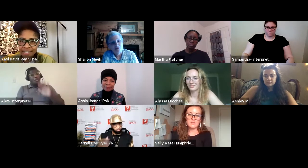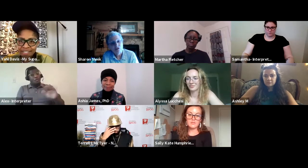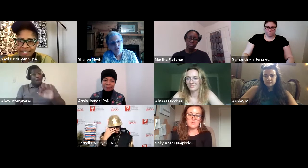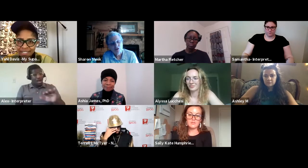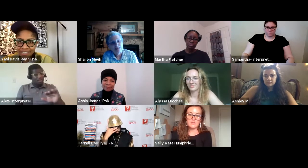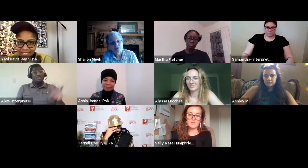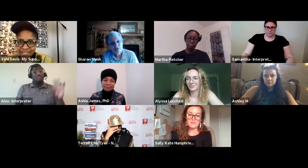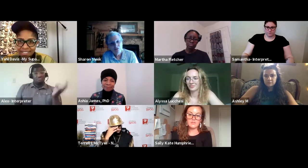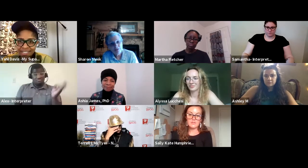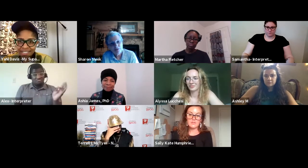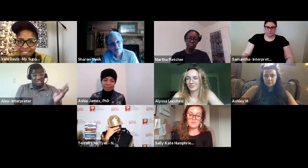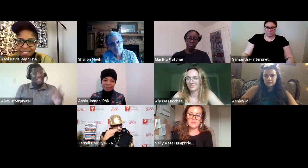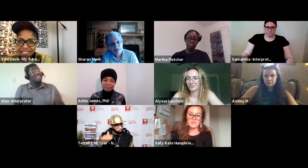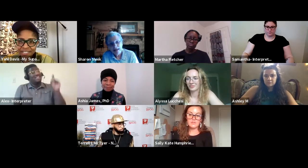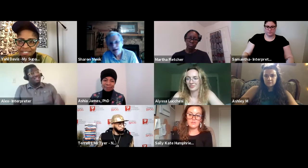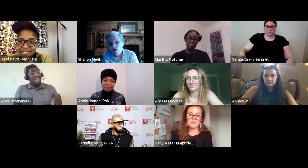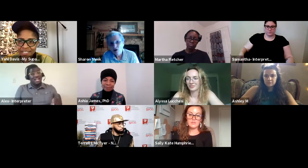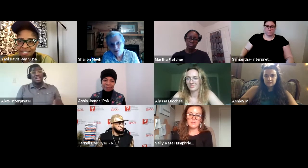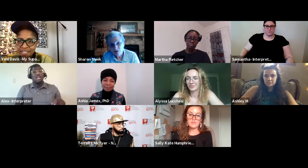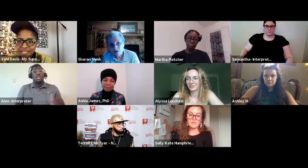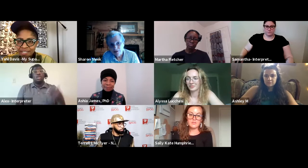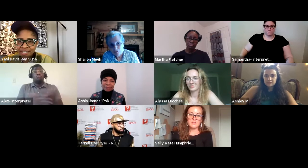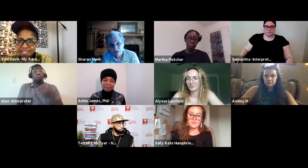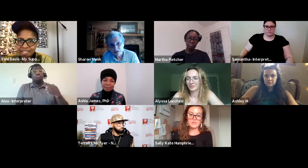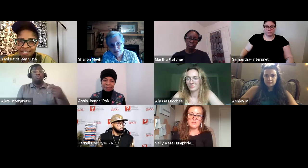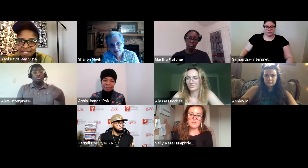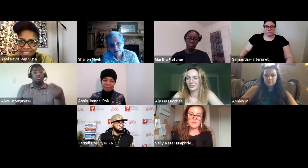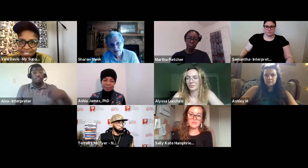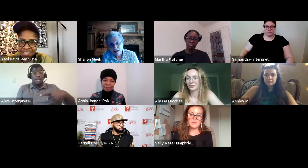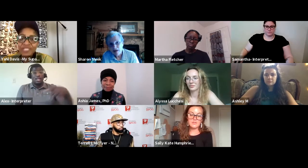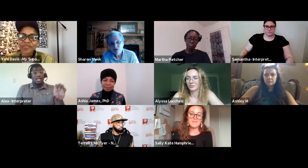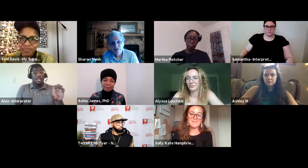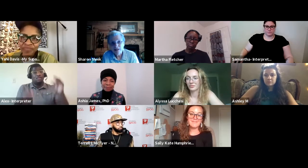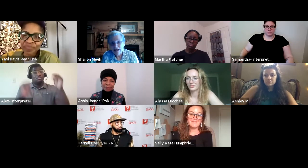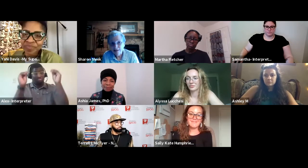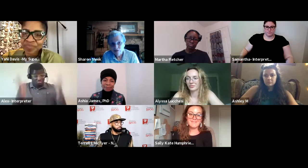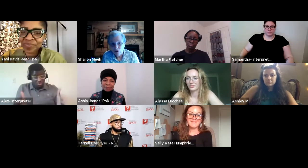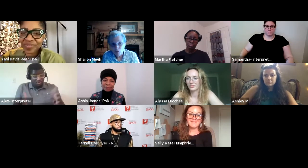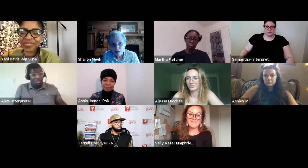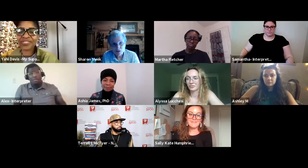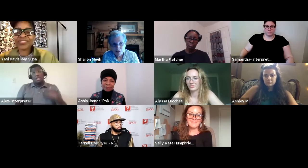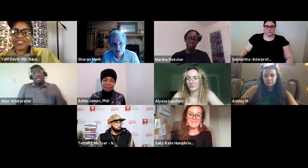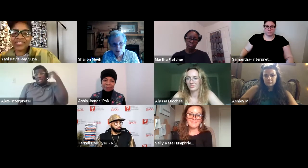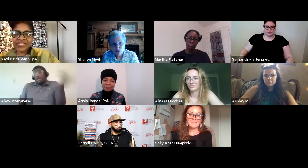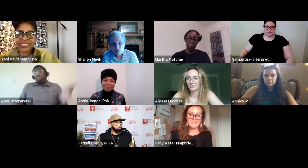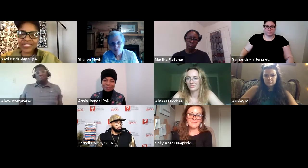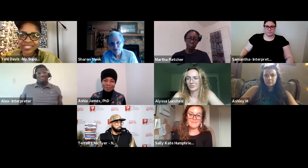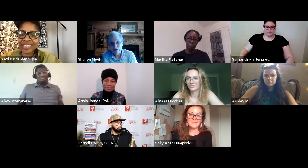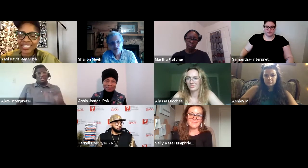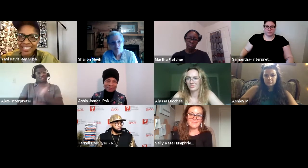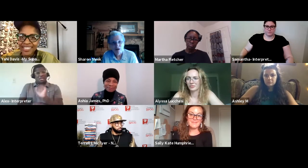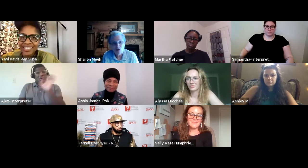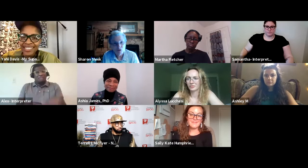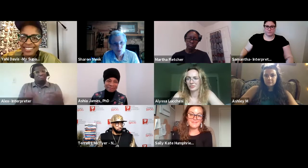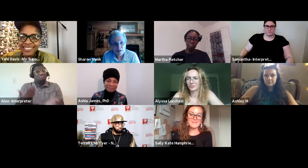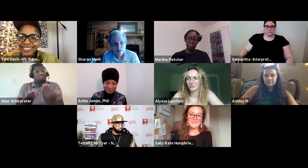PE teacher. And I said to myself, how hard can this be? Obviously, I didn't know what I was getting into. I was